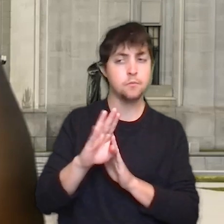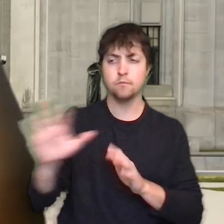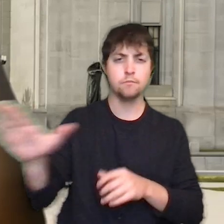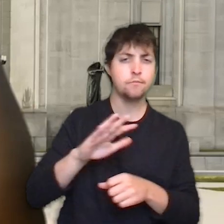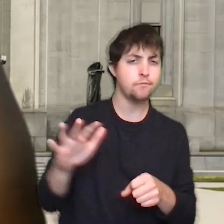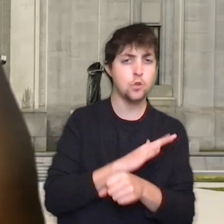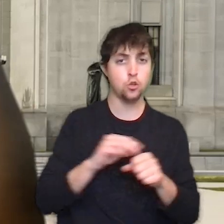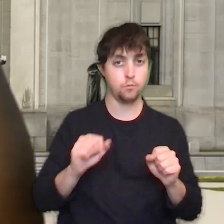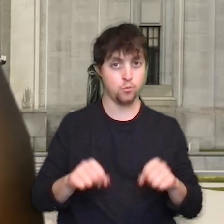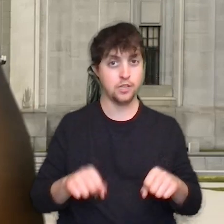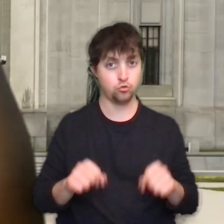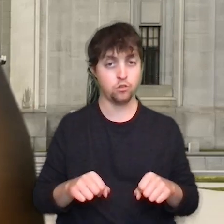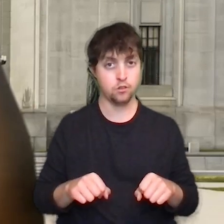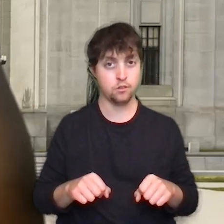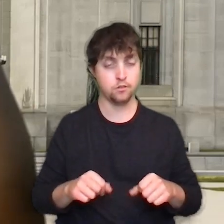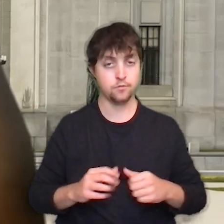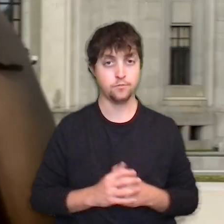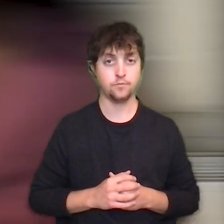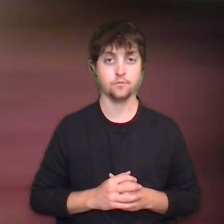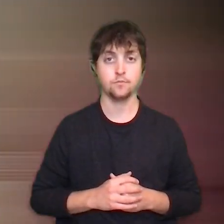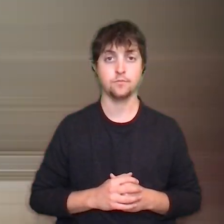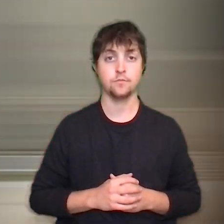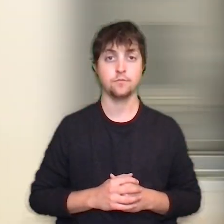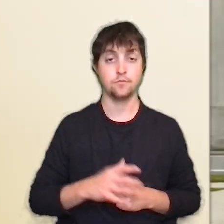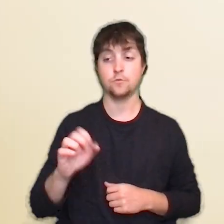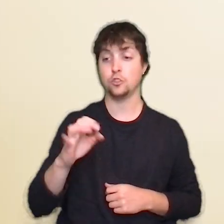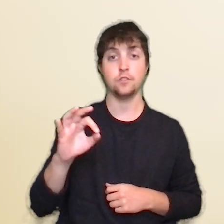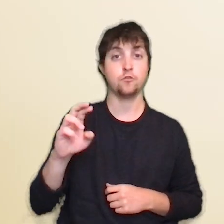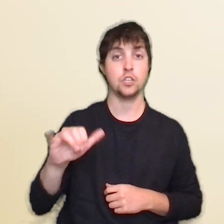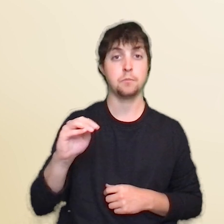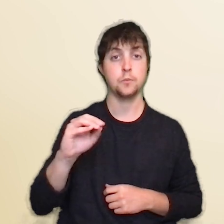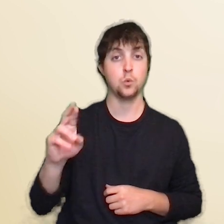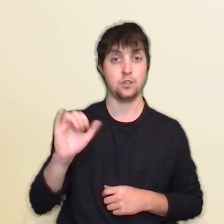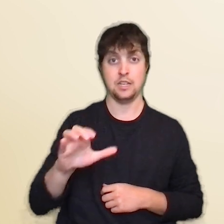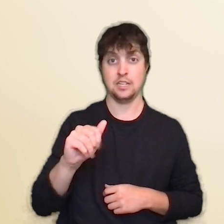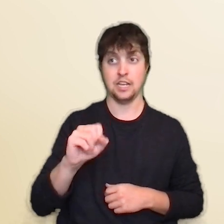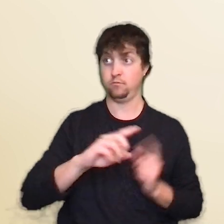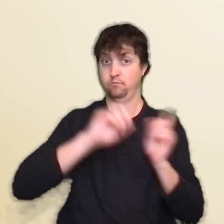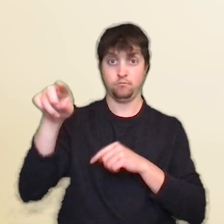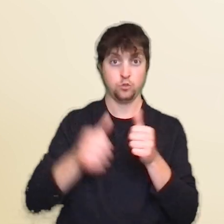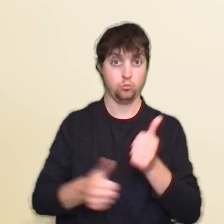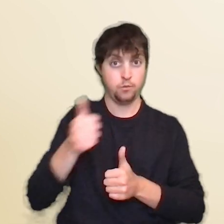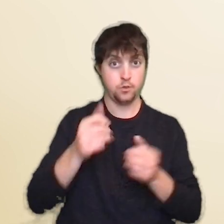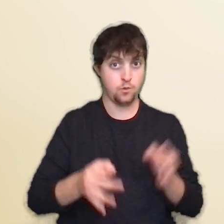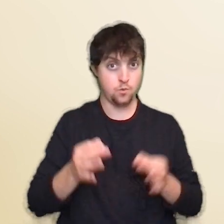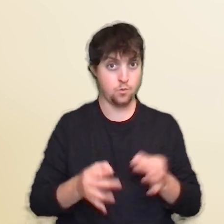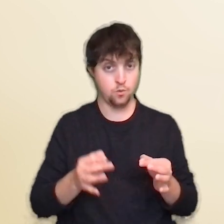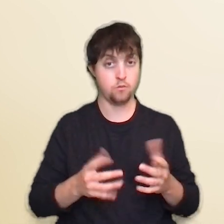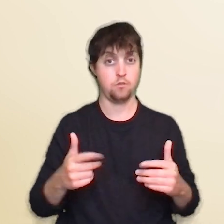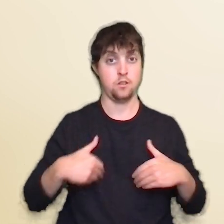to develop to their full potential. Yvonne. The Jeffrey Moore case, this went to the Supreme